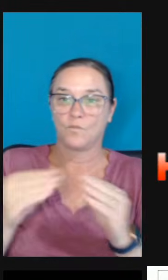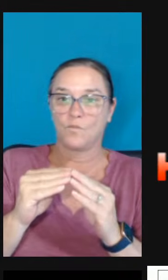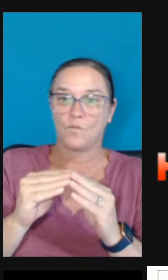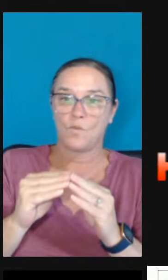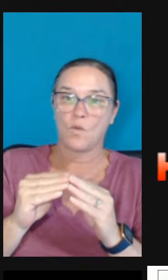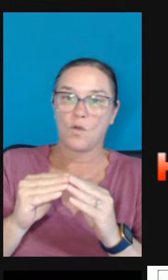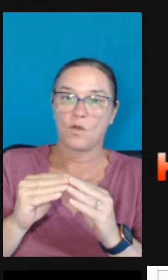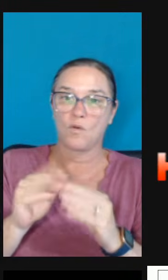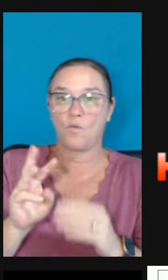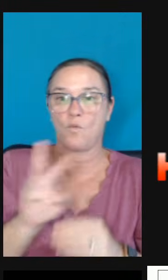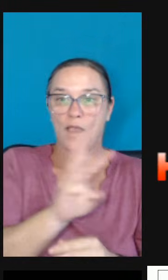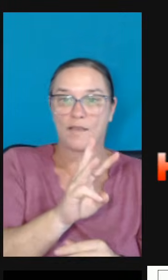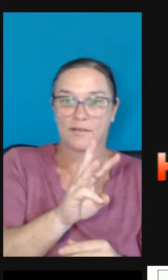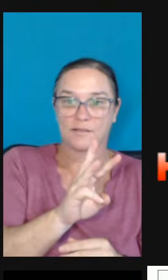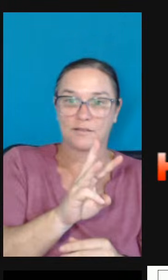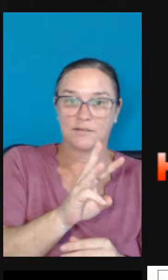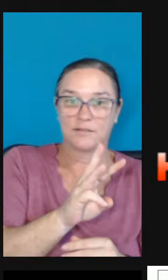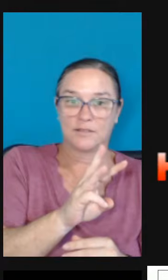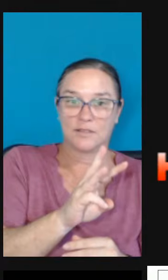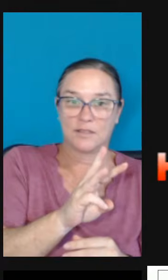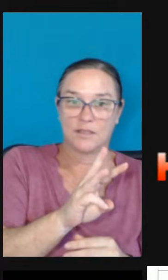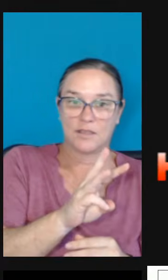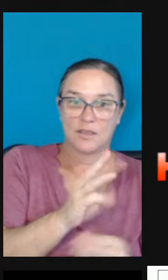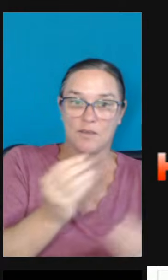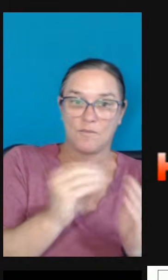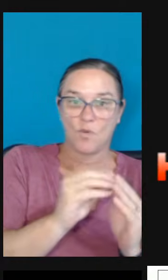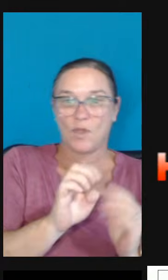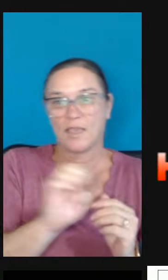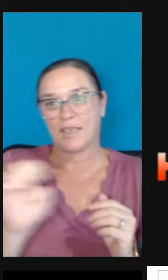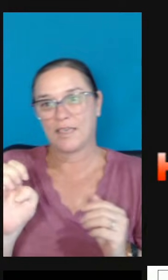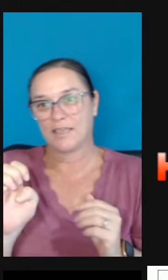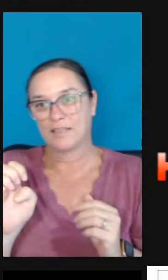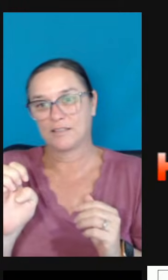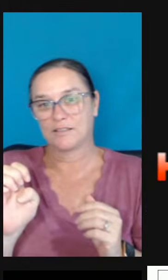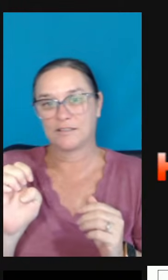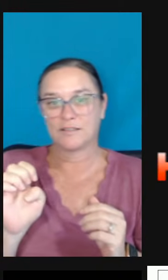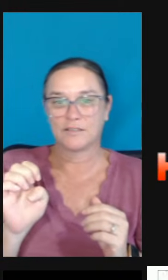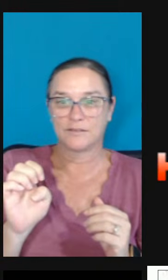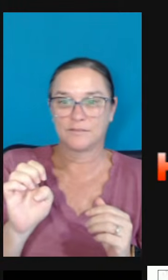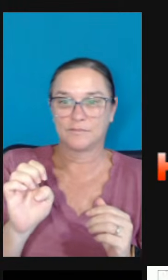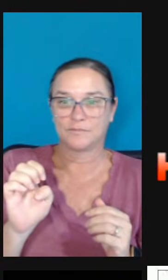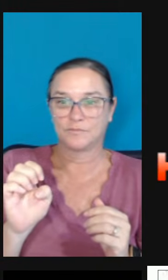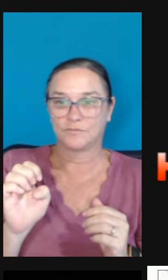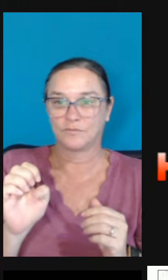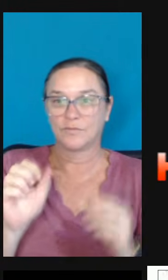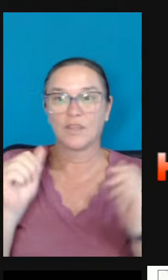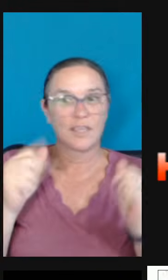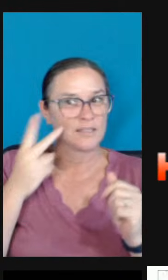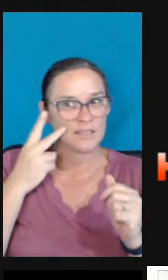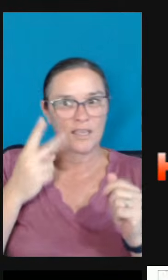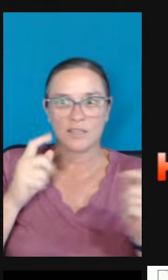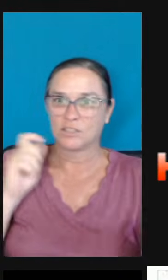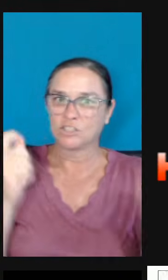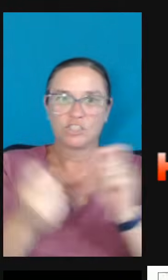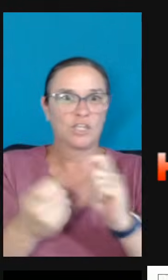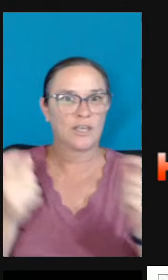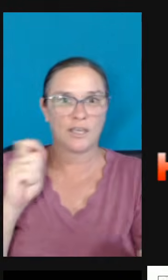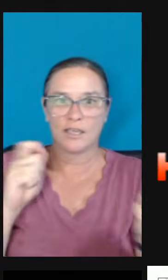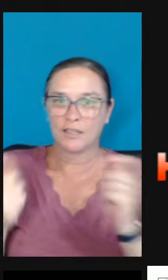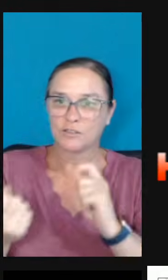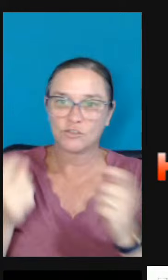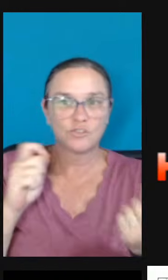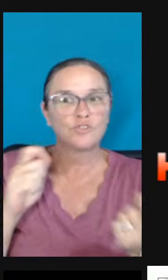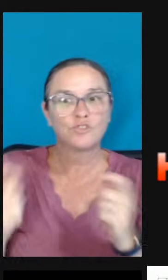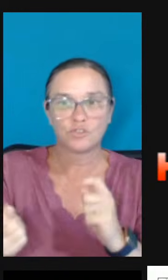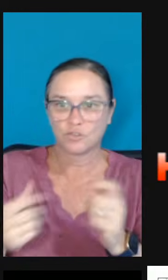west here, more to the east and south. You see how variable it has actually been, and to the north here, the most recent